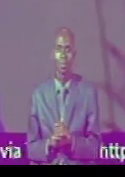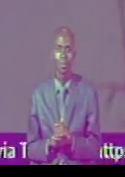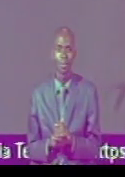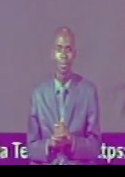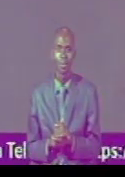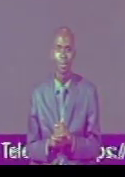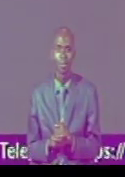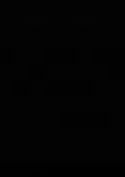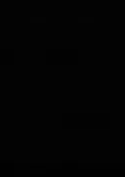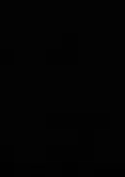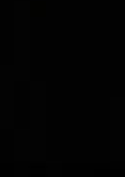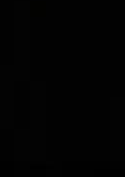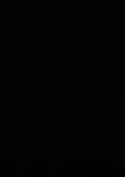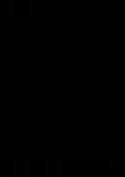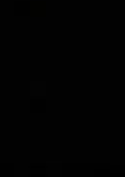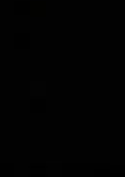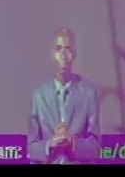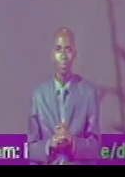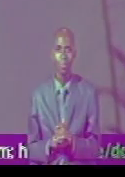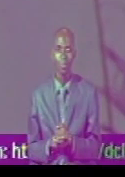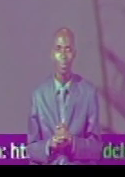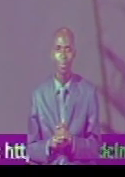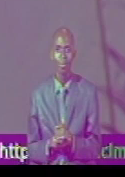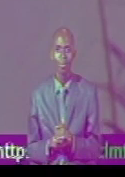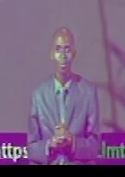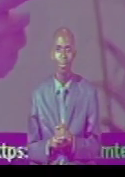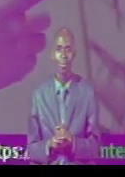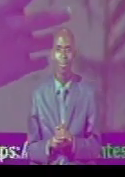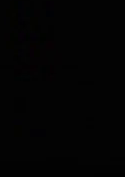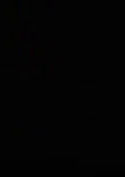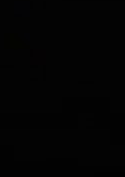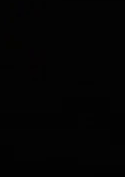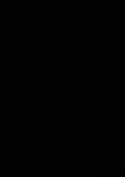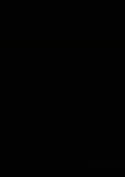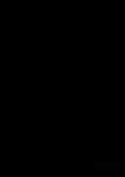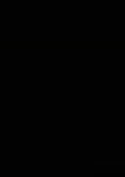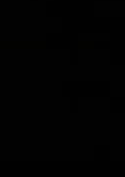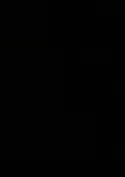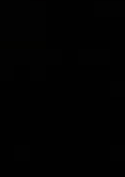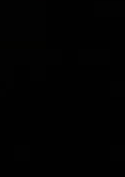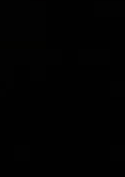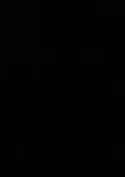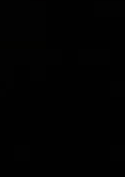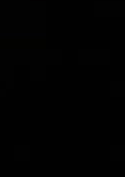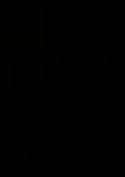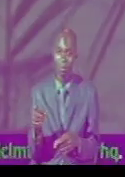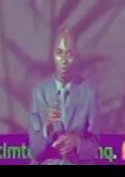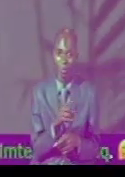I don't think you are going to go to sleep tonight. Some of you.